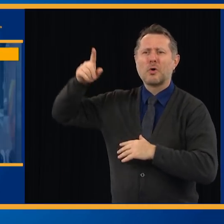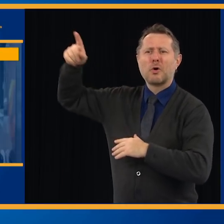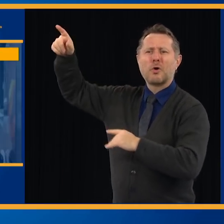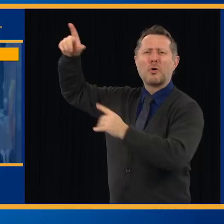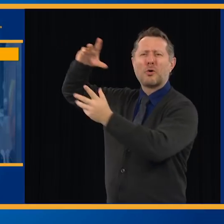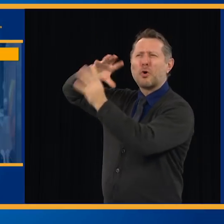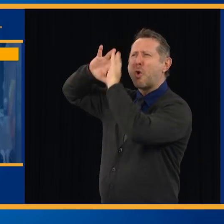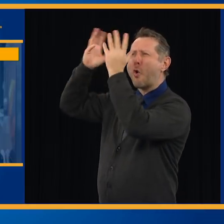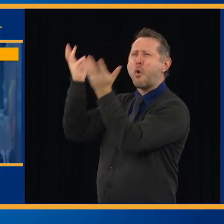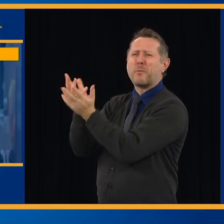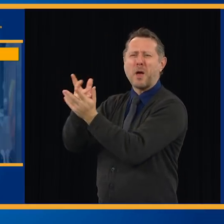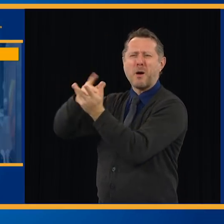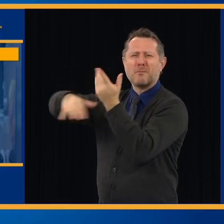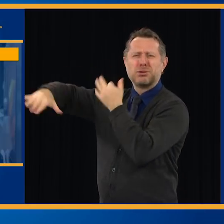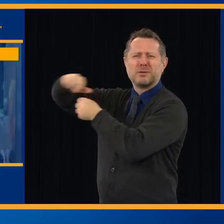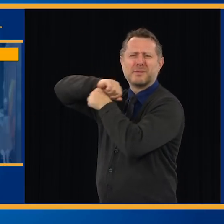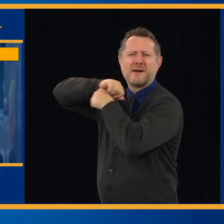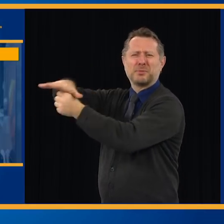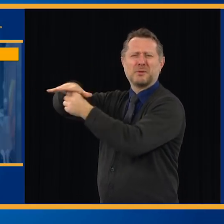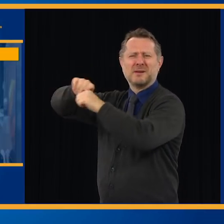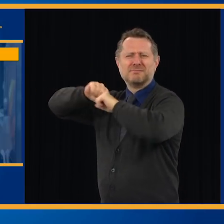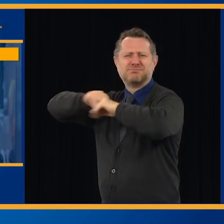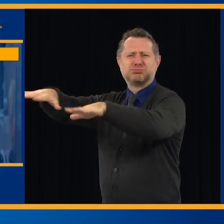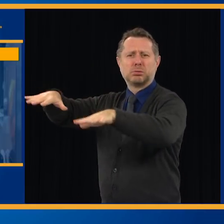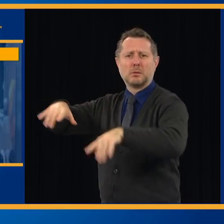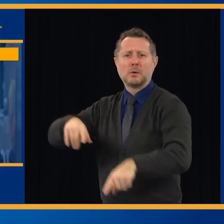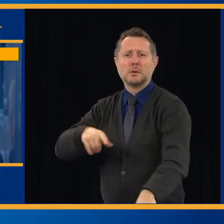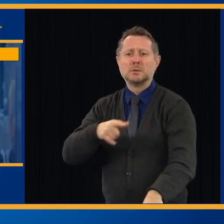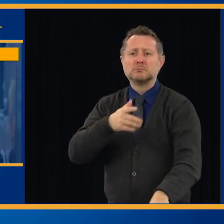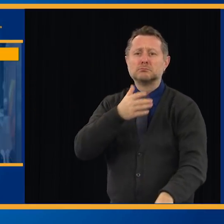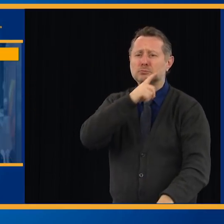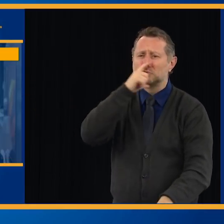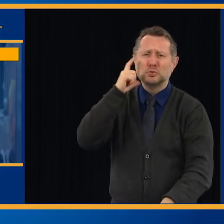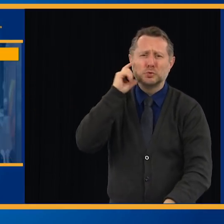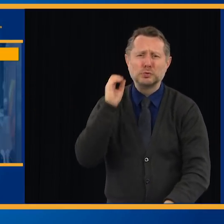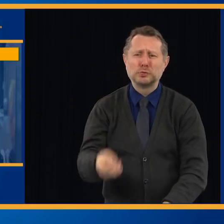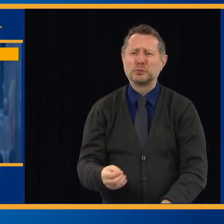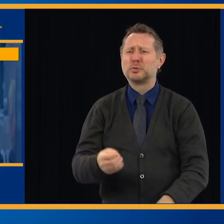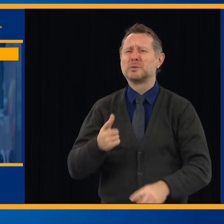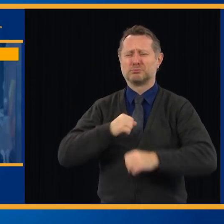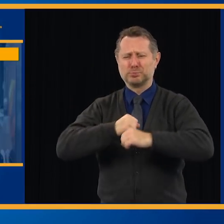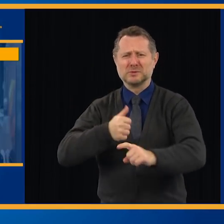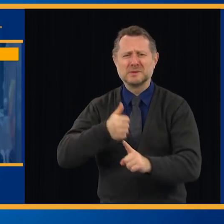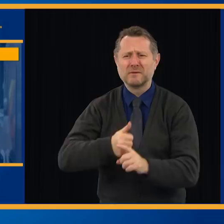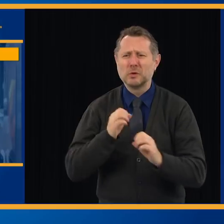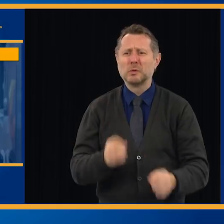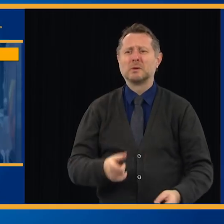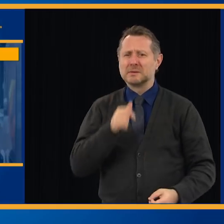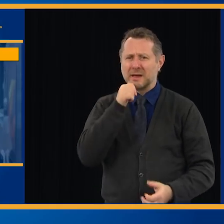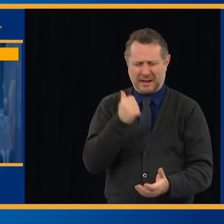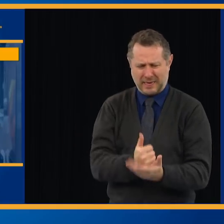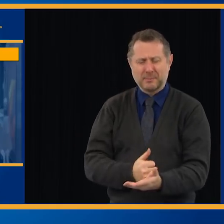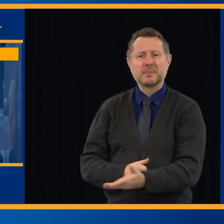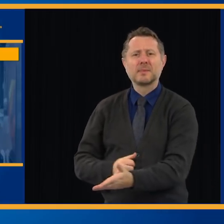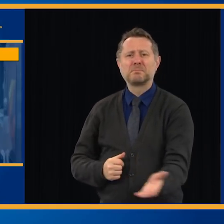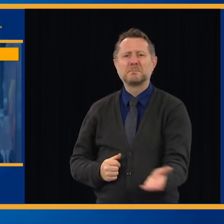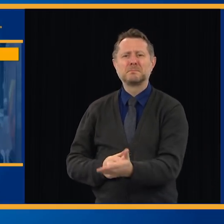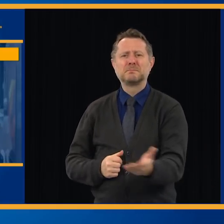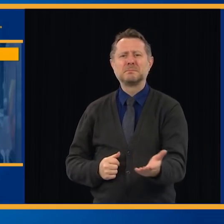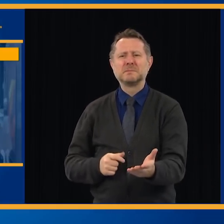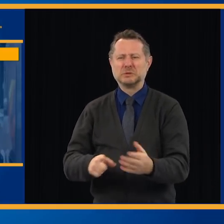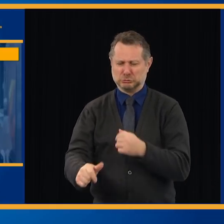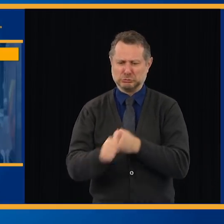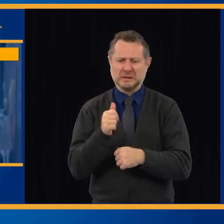no protective equipment, you're not helping the homeless. Letting them endanger their own life and endanger the lives